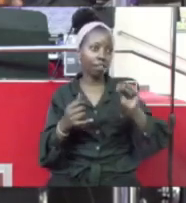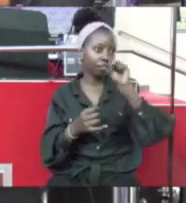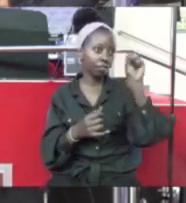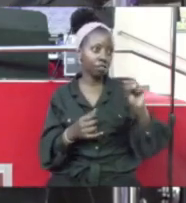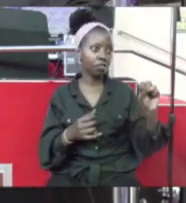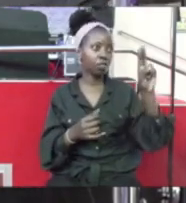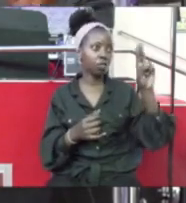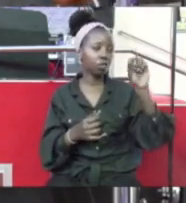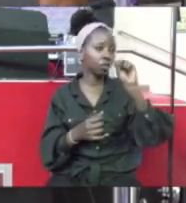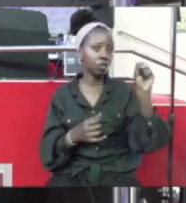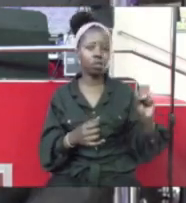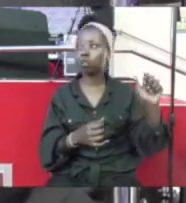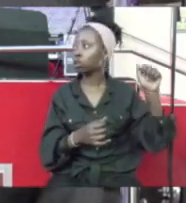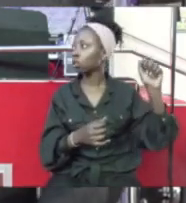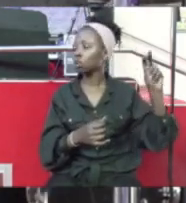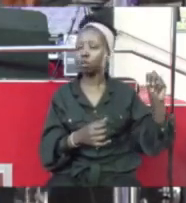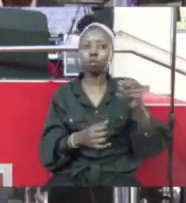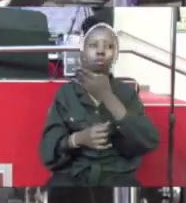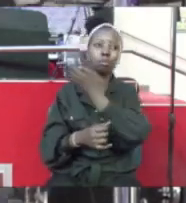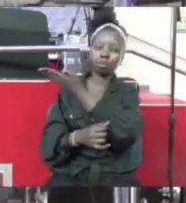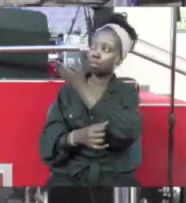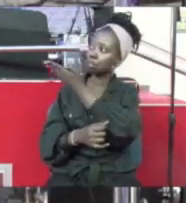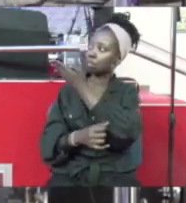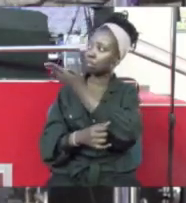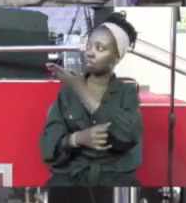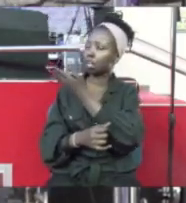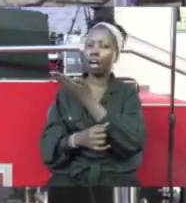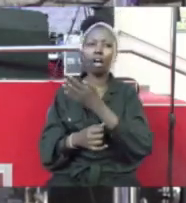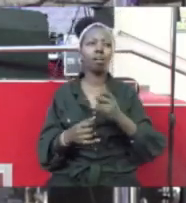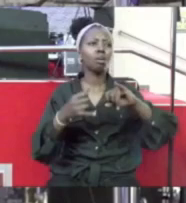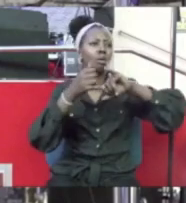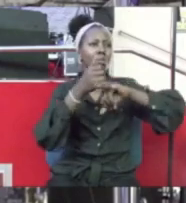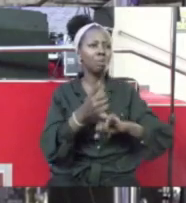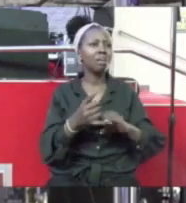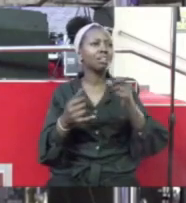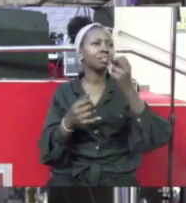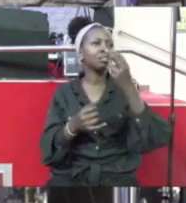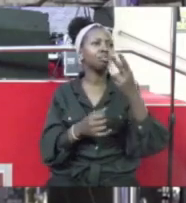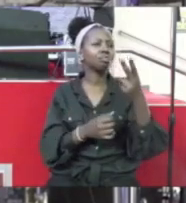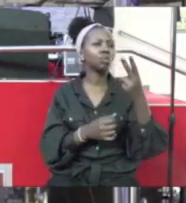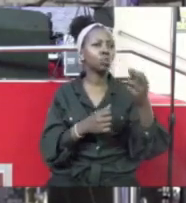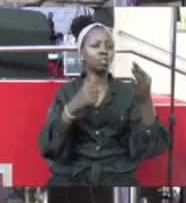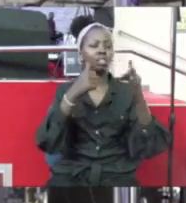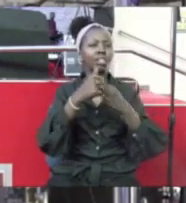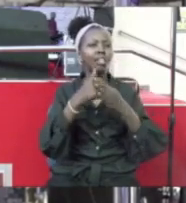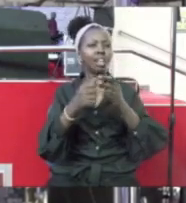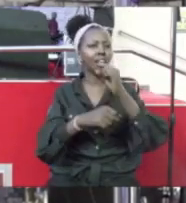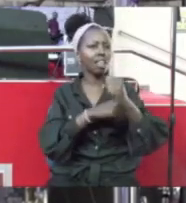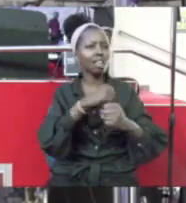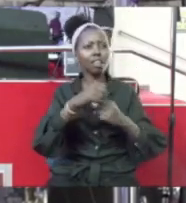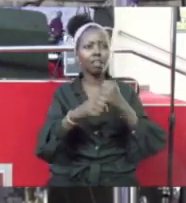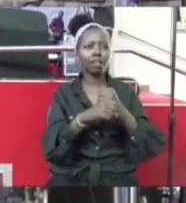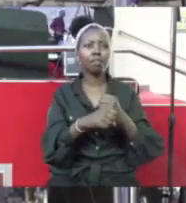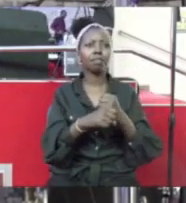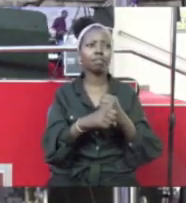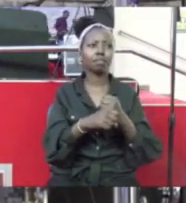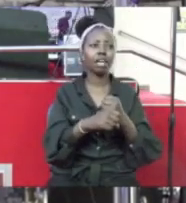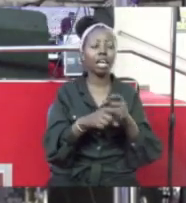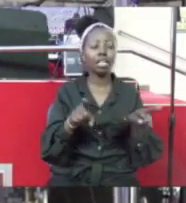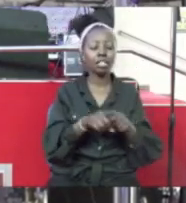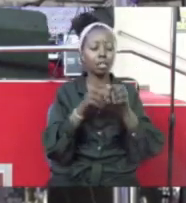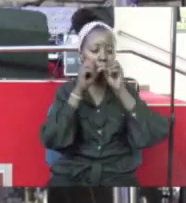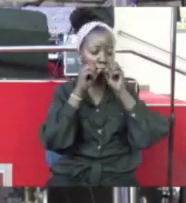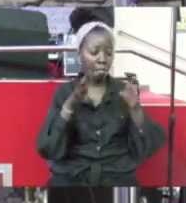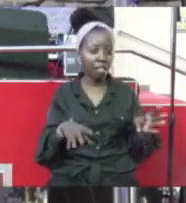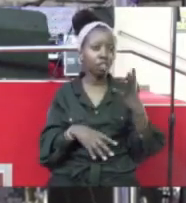She's here. Yuko hapa. Yeah, so we have been married for more than 28 years. Na tumeoana zaidi ya miaka 28. And we have been blessed with four